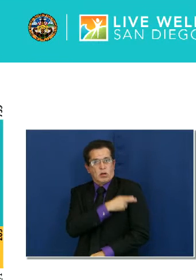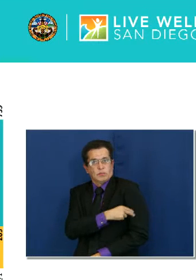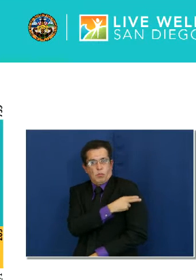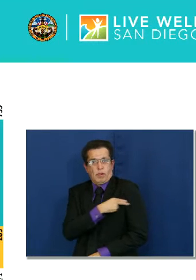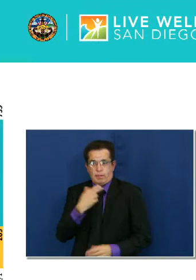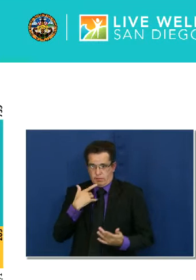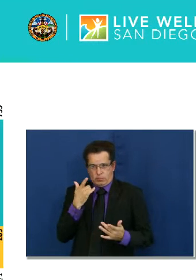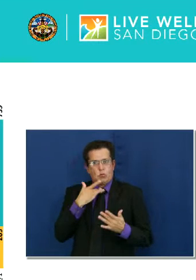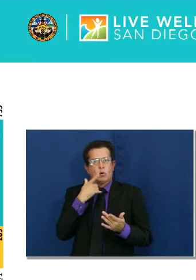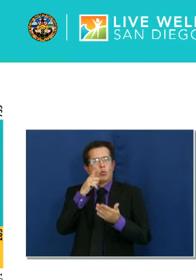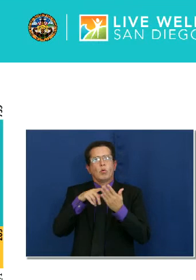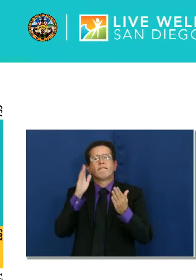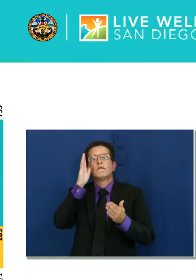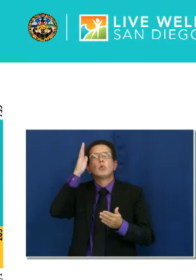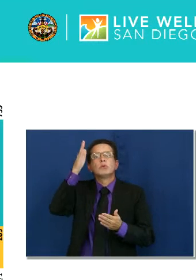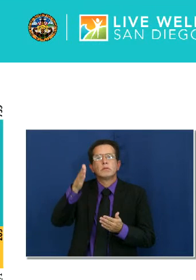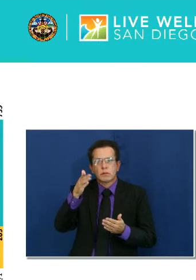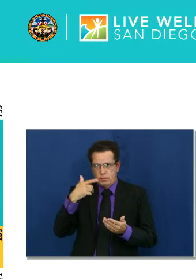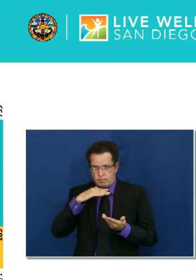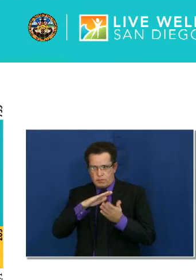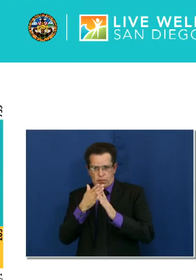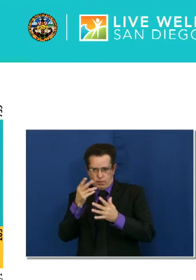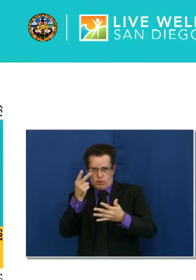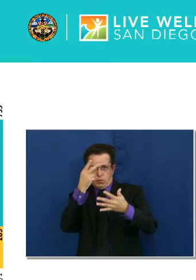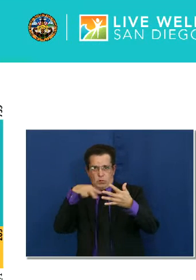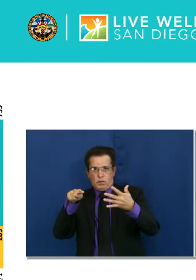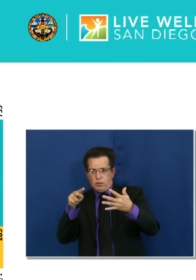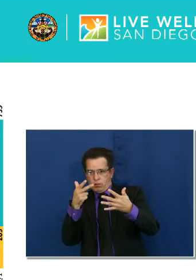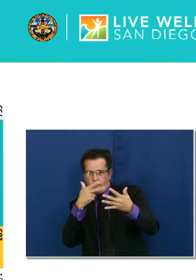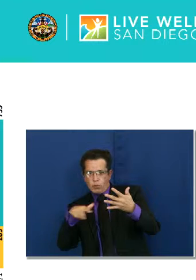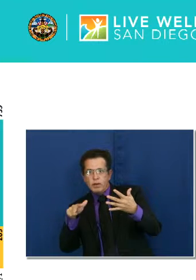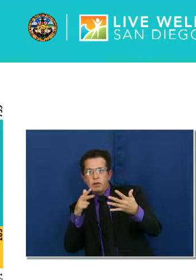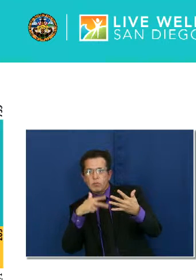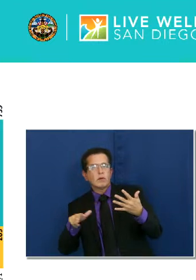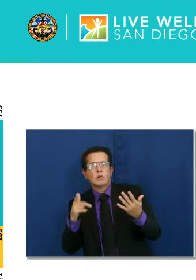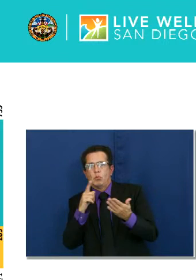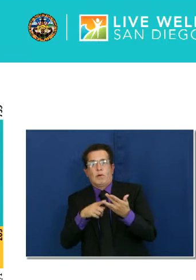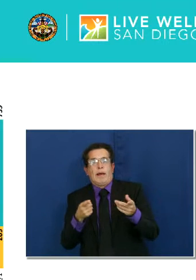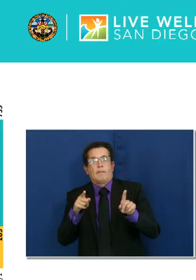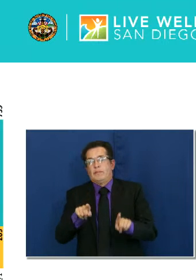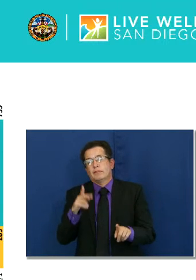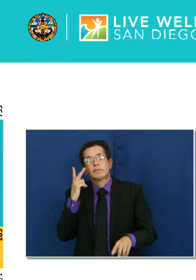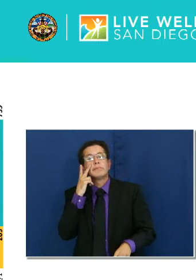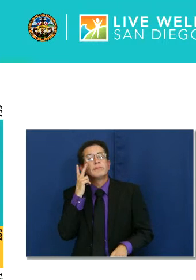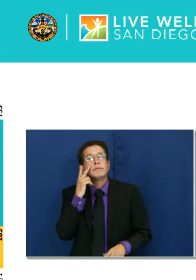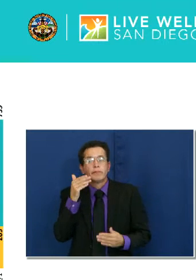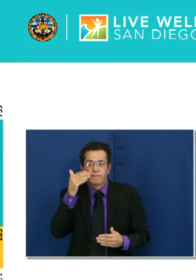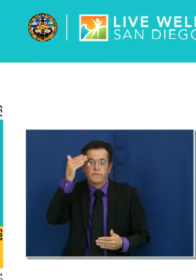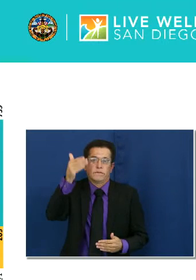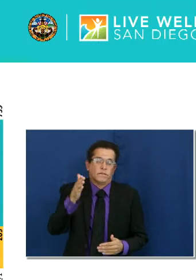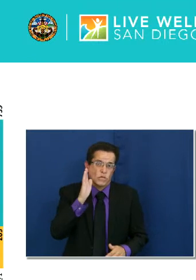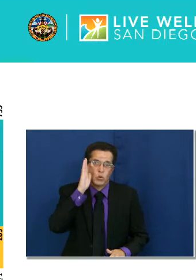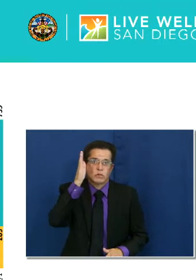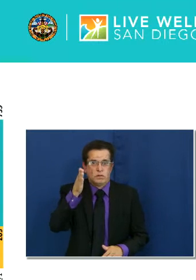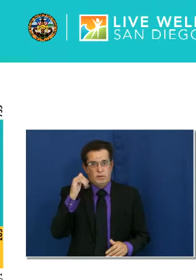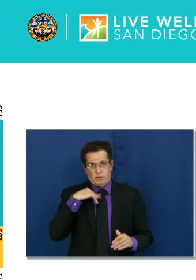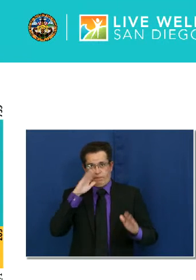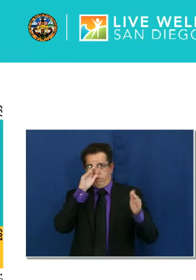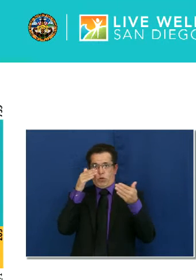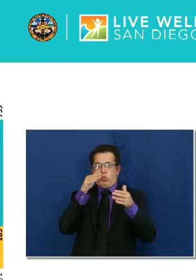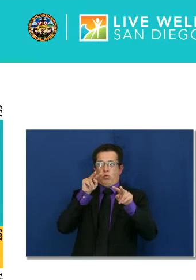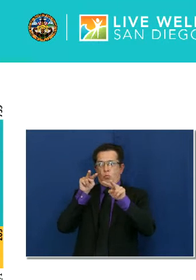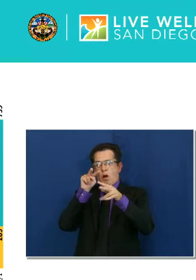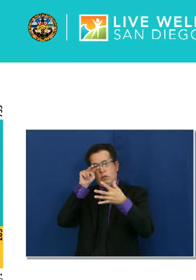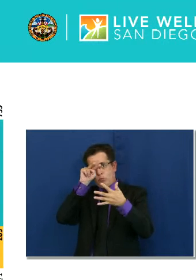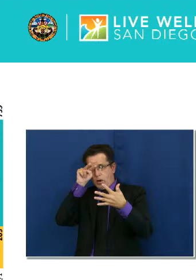is to come when we get to that 2 to 3 week mark away from a lot of the significant increase in cases. And this is the focus of our effort